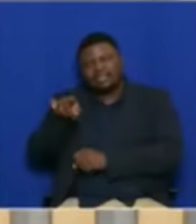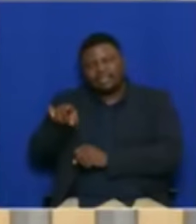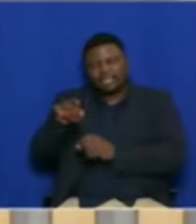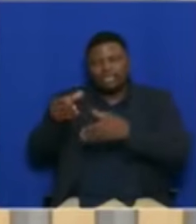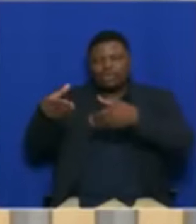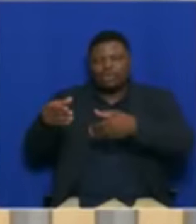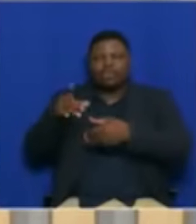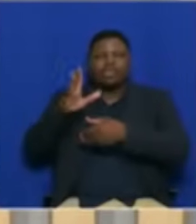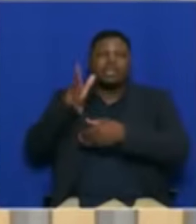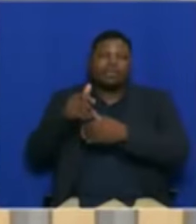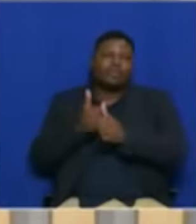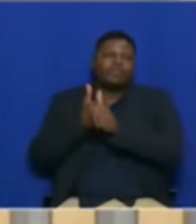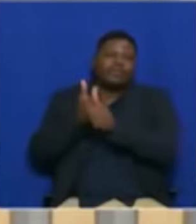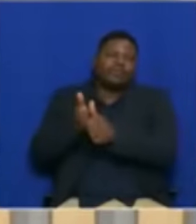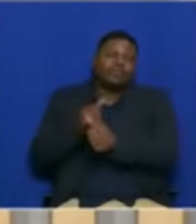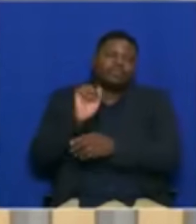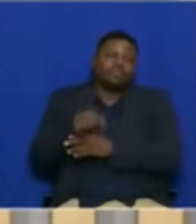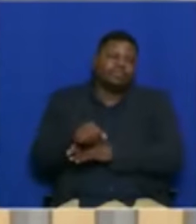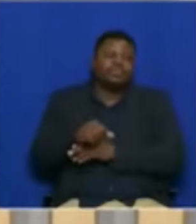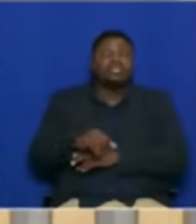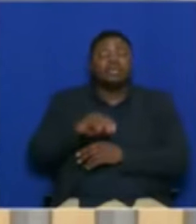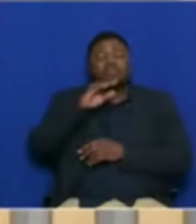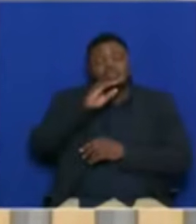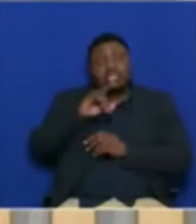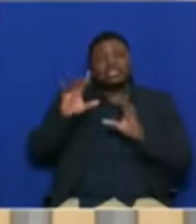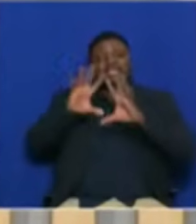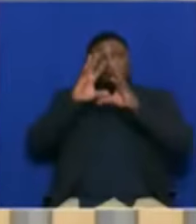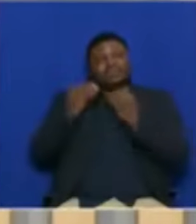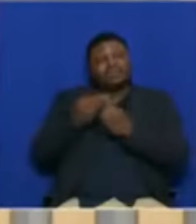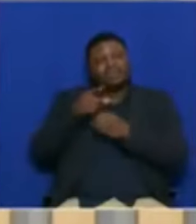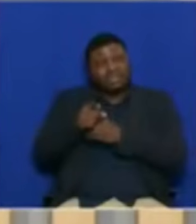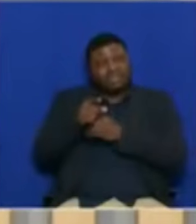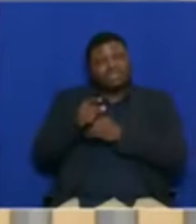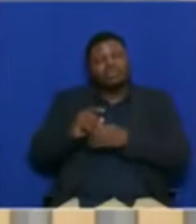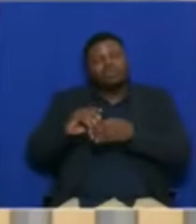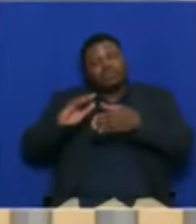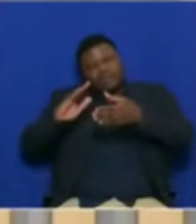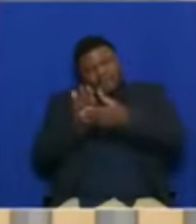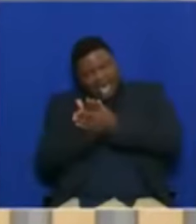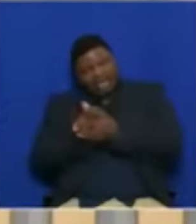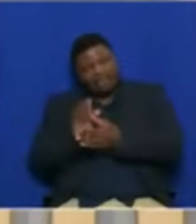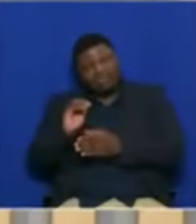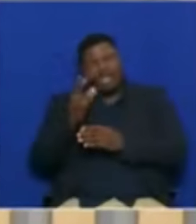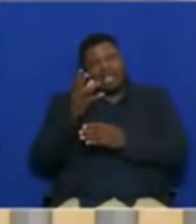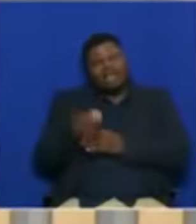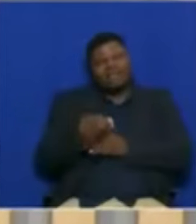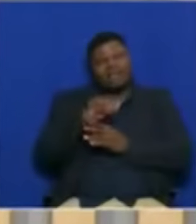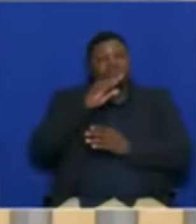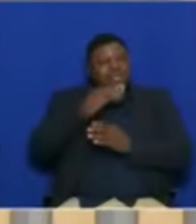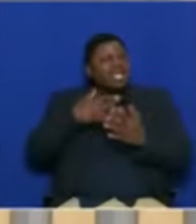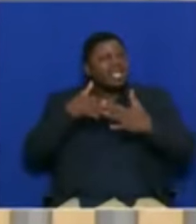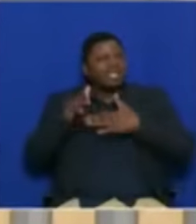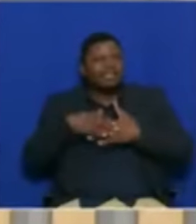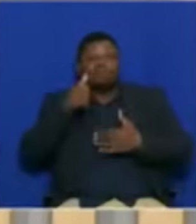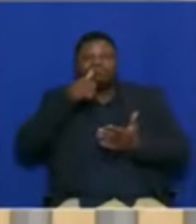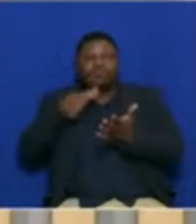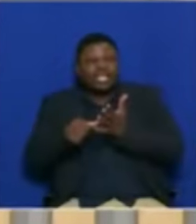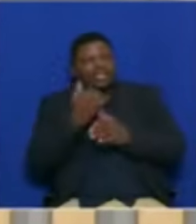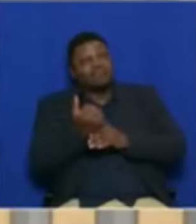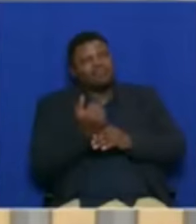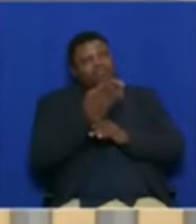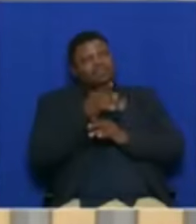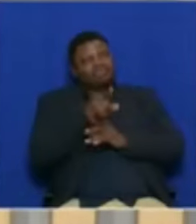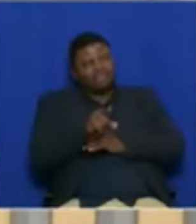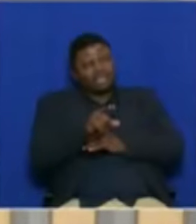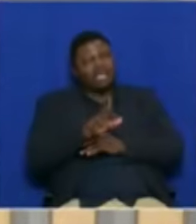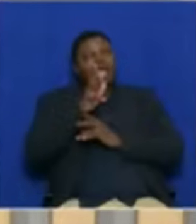that file, for example, now most of them will be summonses or any other attachments, it gets transferred into the docket. I appreciate